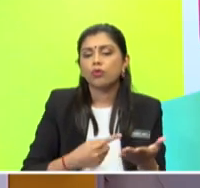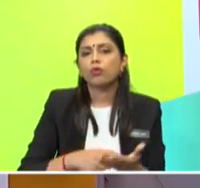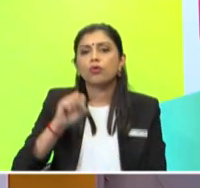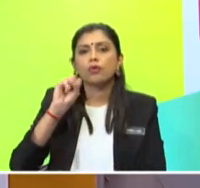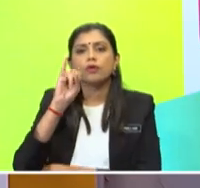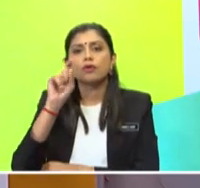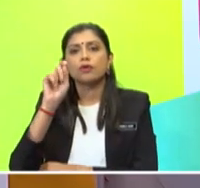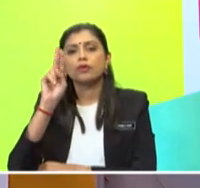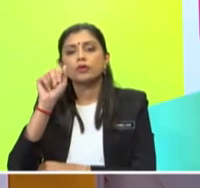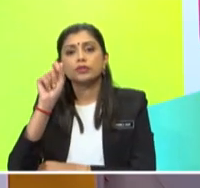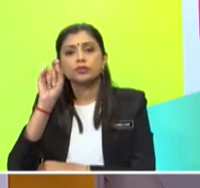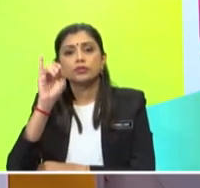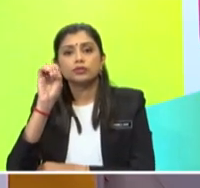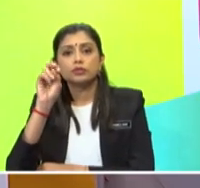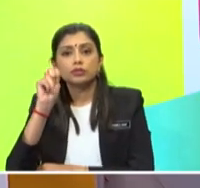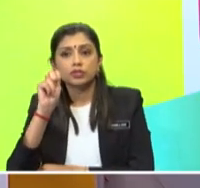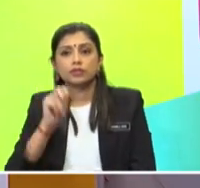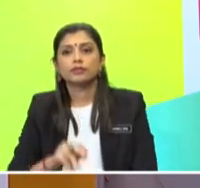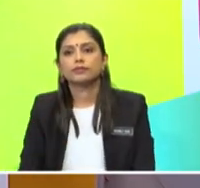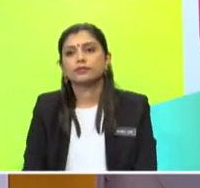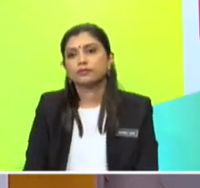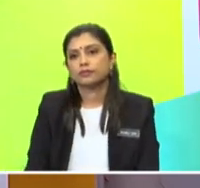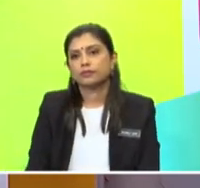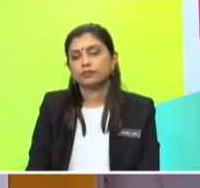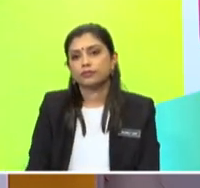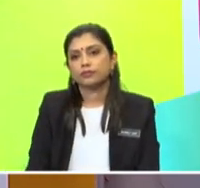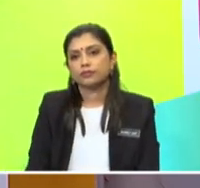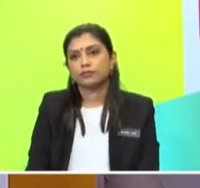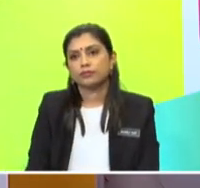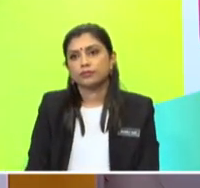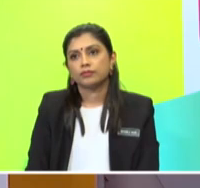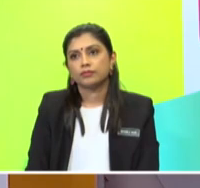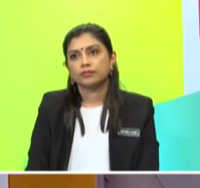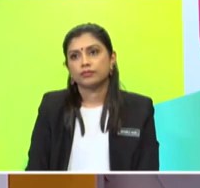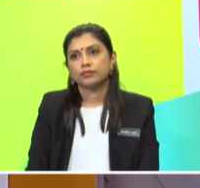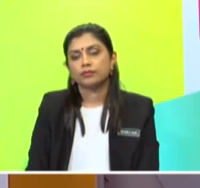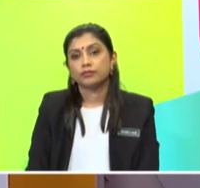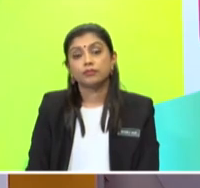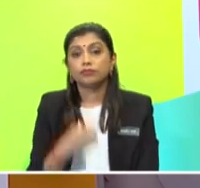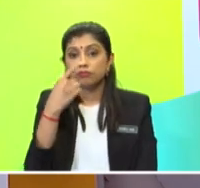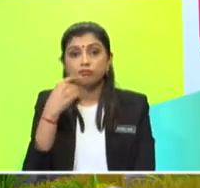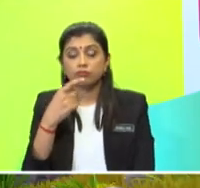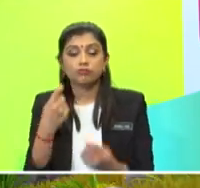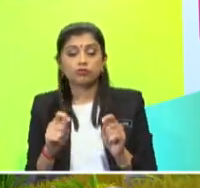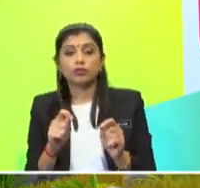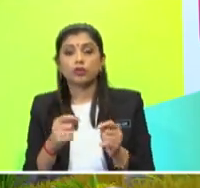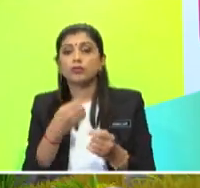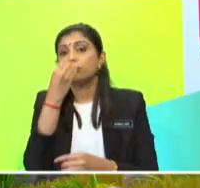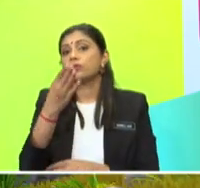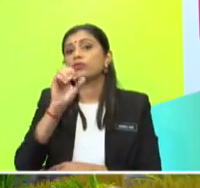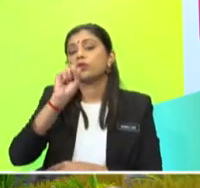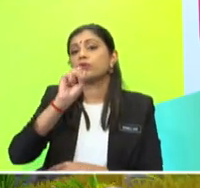the situation from the question? Anyone out there? Come on, cool. Aris, Iman, Ibnur, who wants to try? What